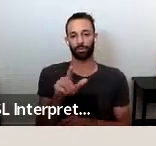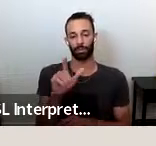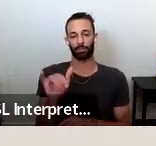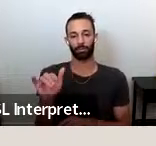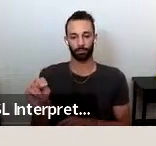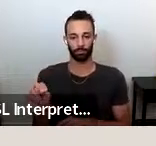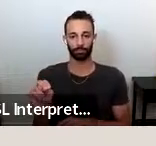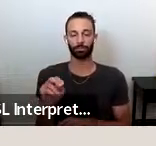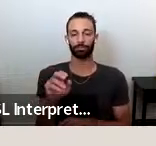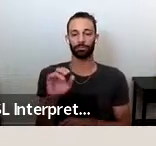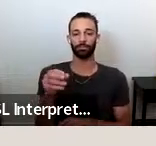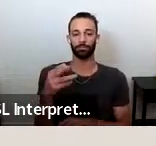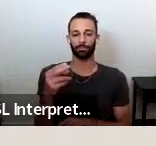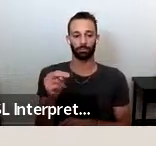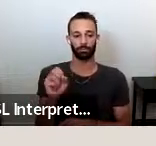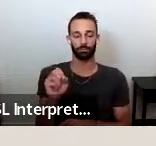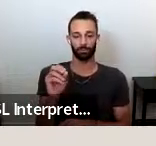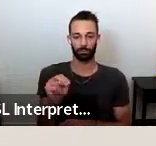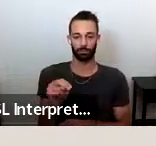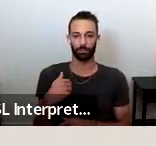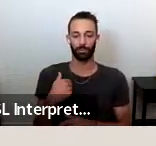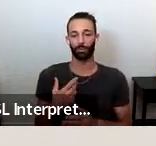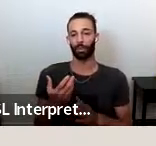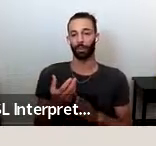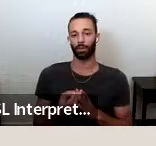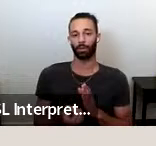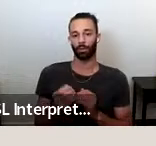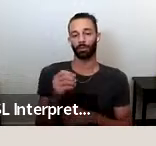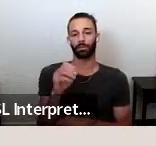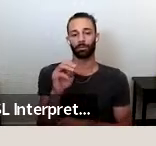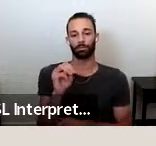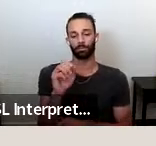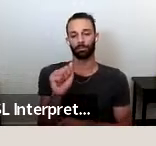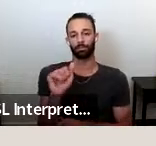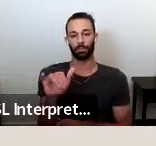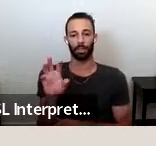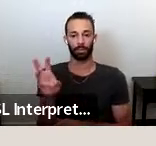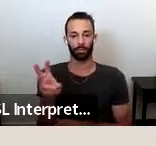we lost May 6th, 2024. Another baby at 18 years old.